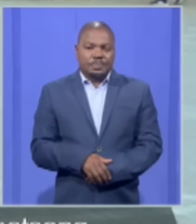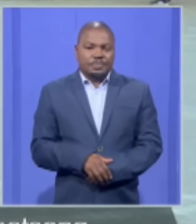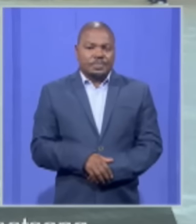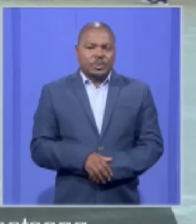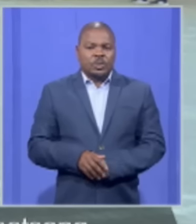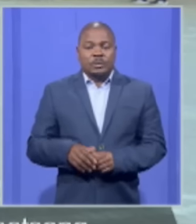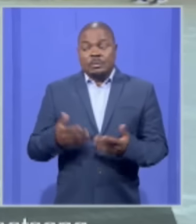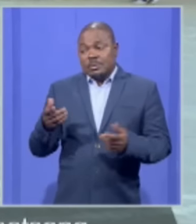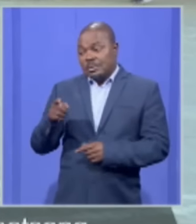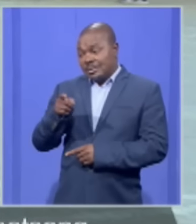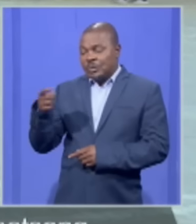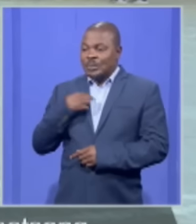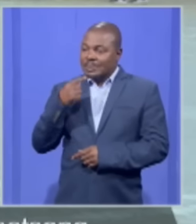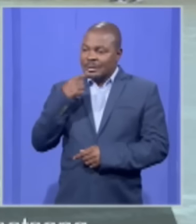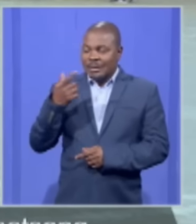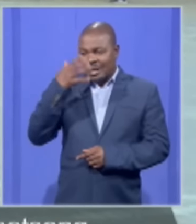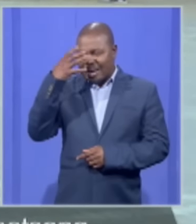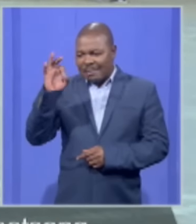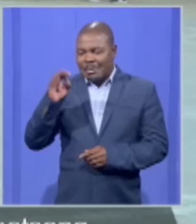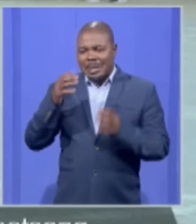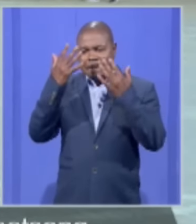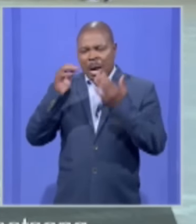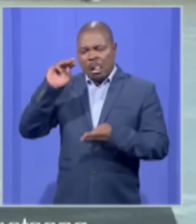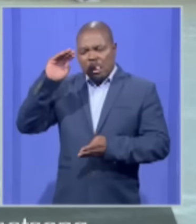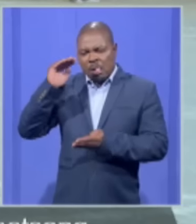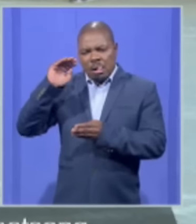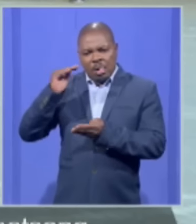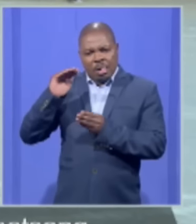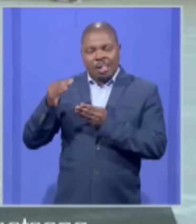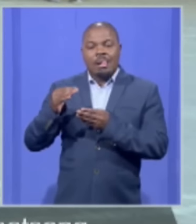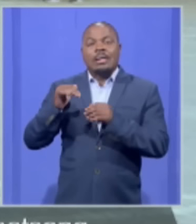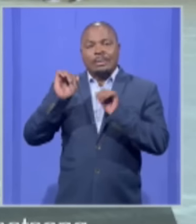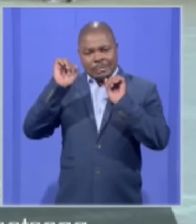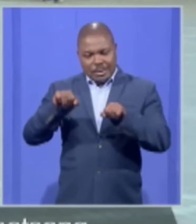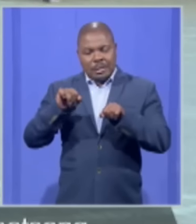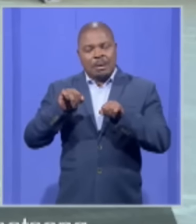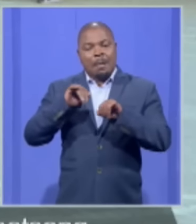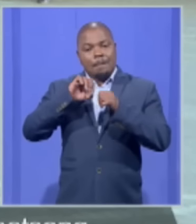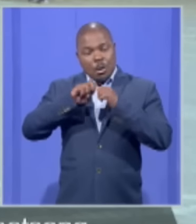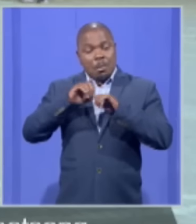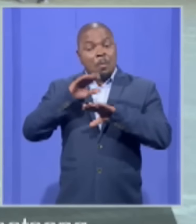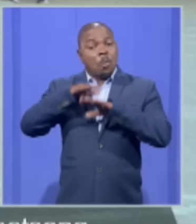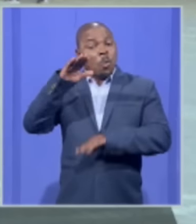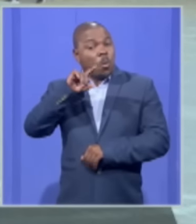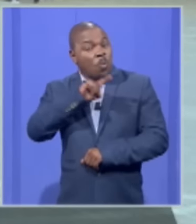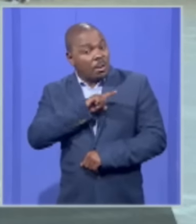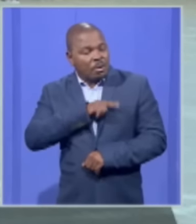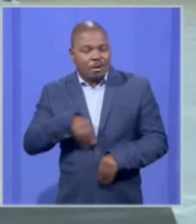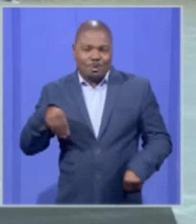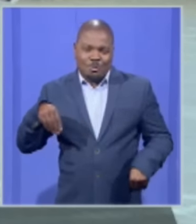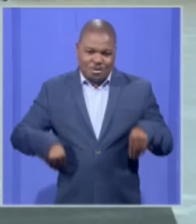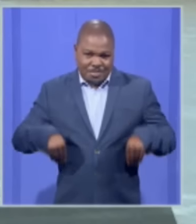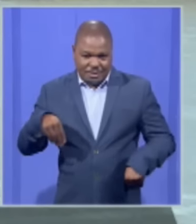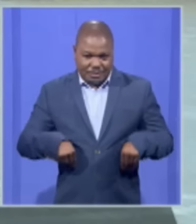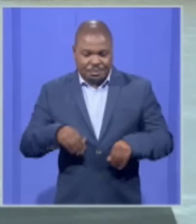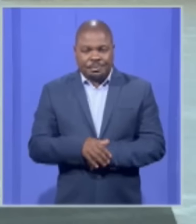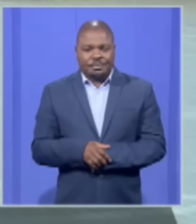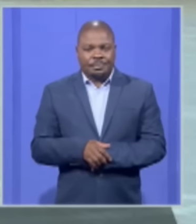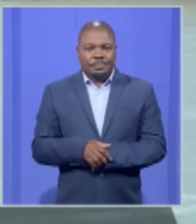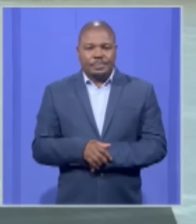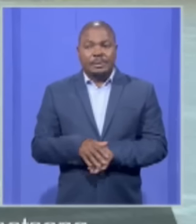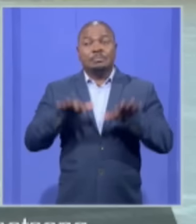austerity measures are a problem, they then get compounded by the challenge of corruption, the question